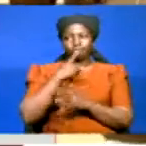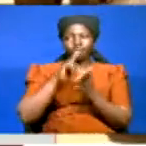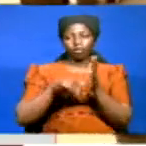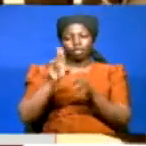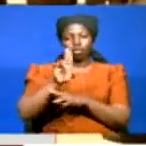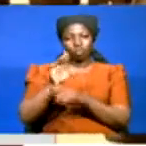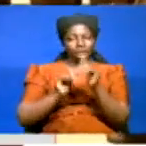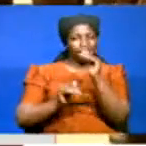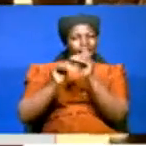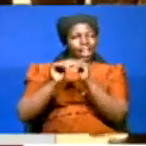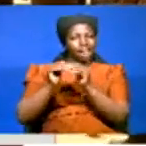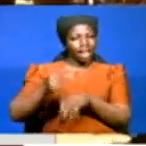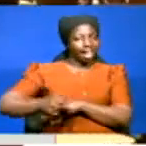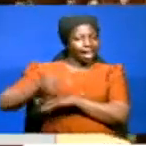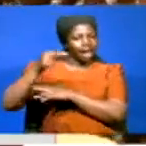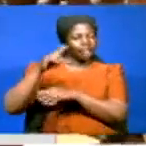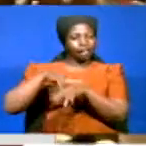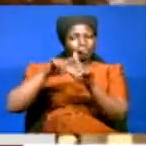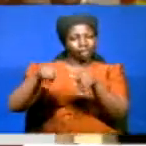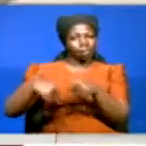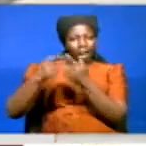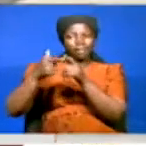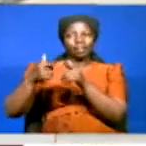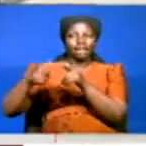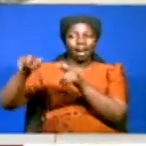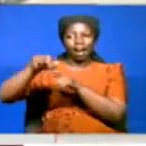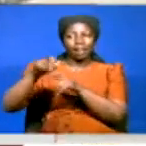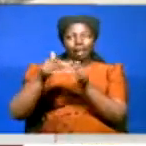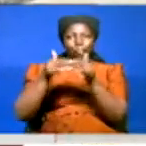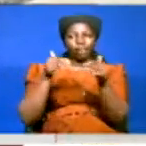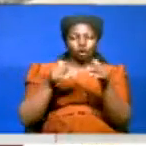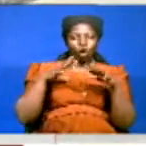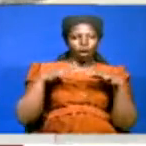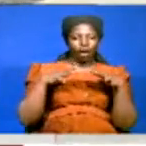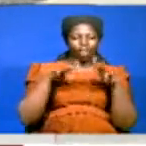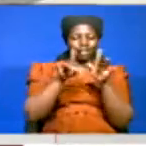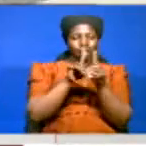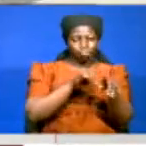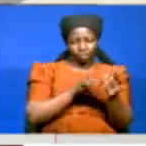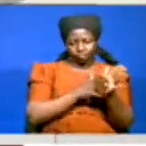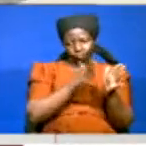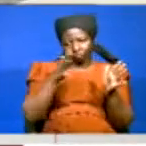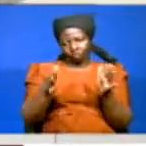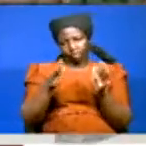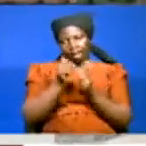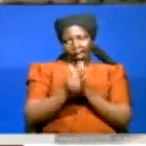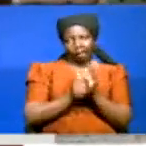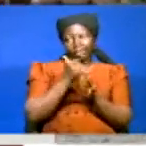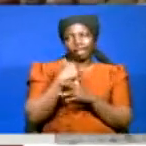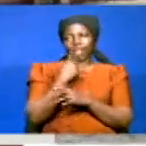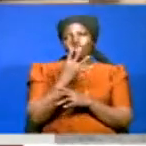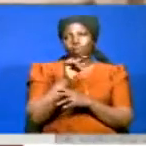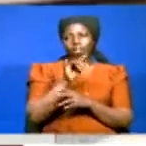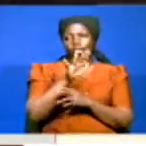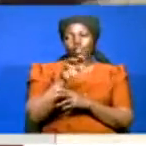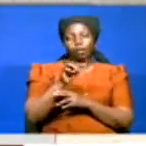high as demand surges ahead of the festive season. Within the same period, the train ferried 4.55 million tons